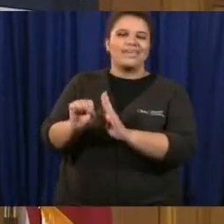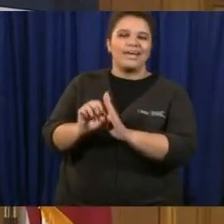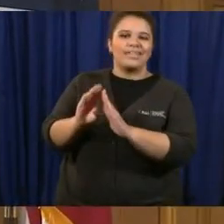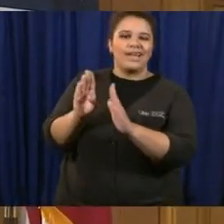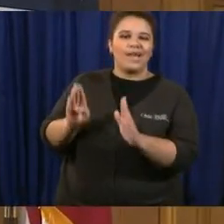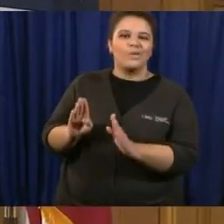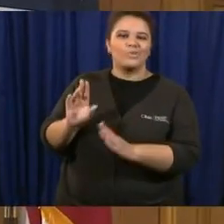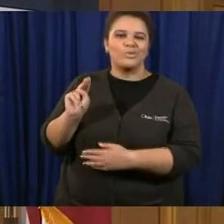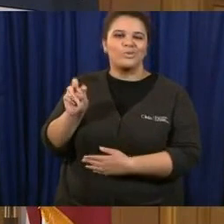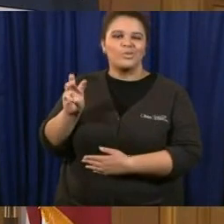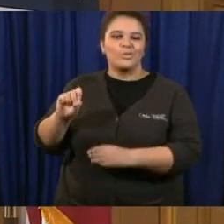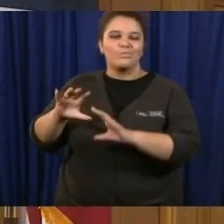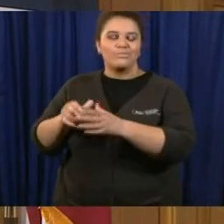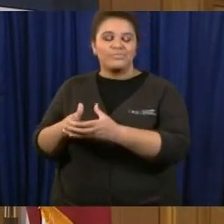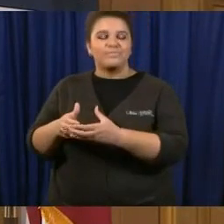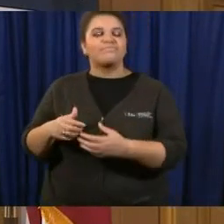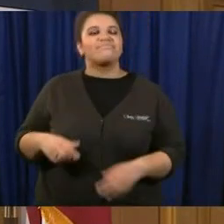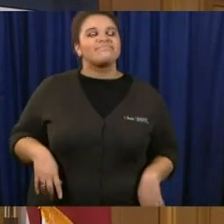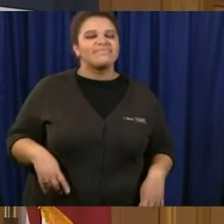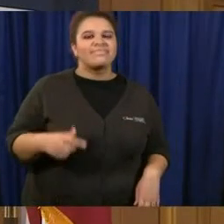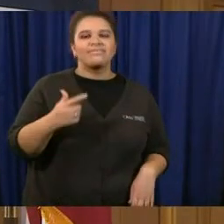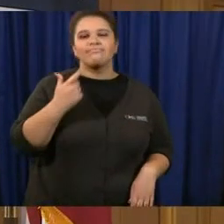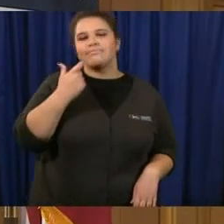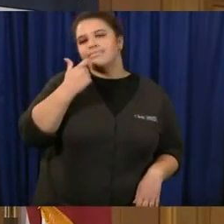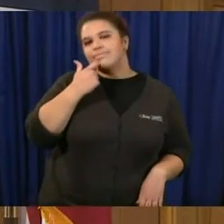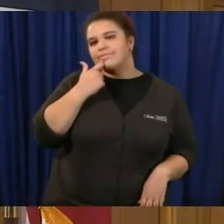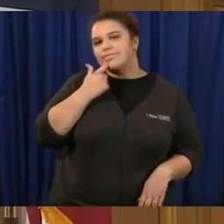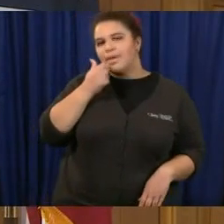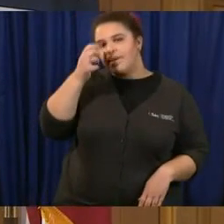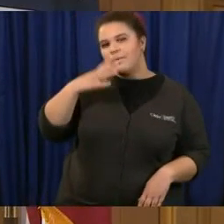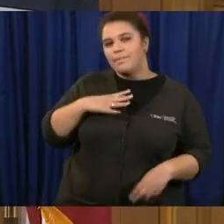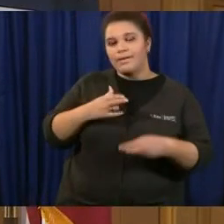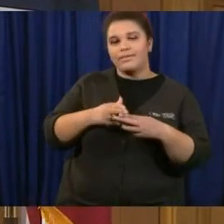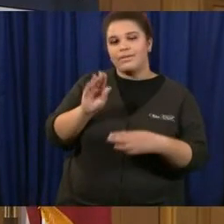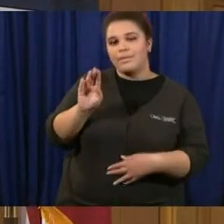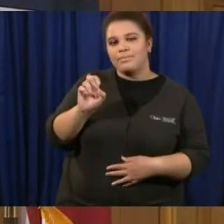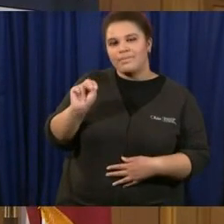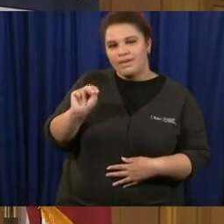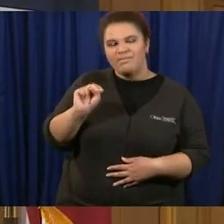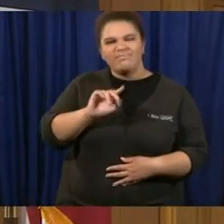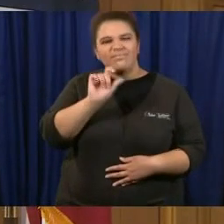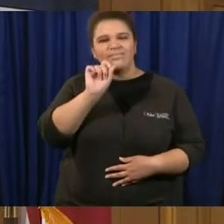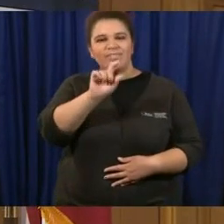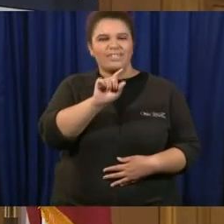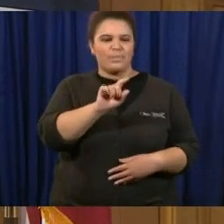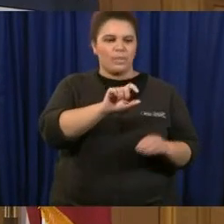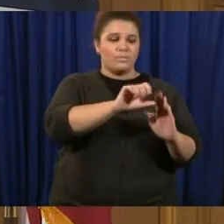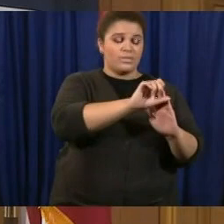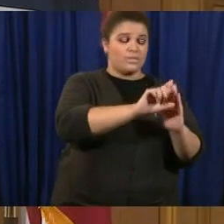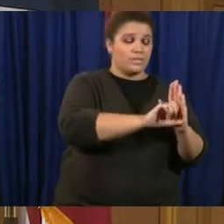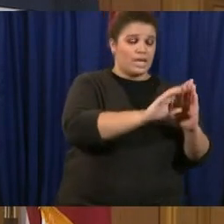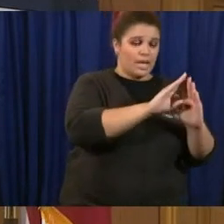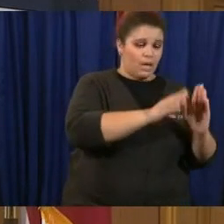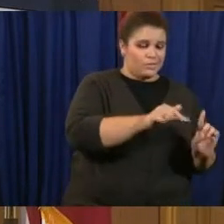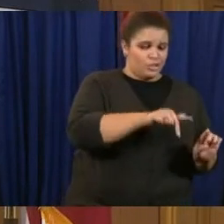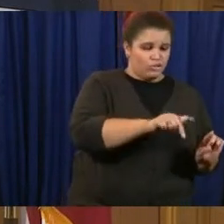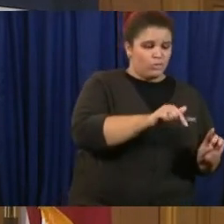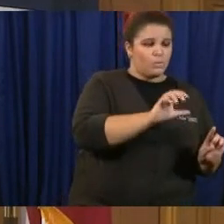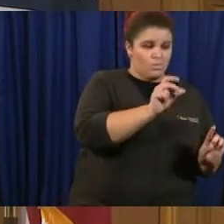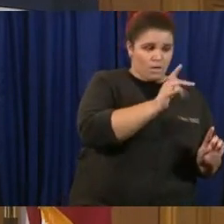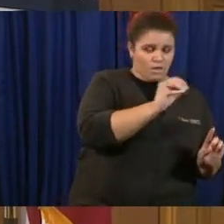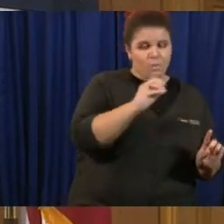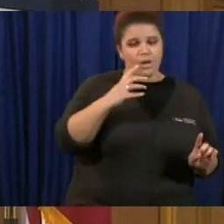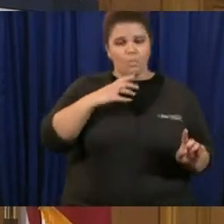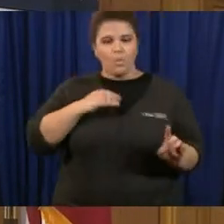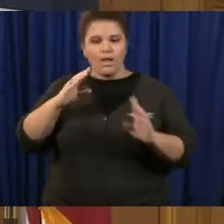already asked about the relationship between the state and the White House, just kind of one follow-up to that. Does the president have